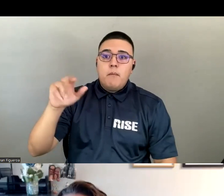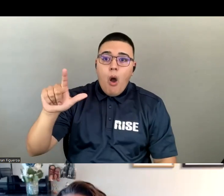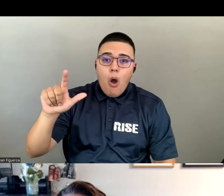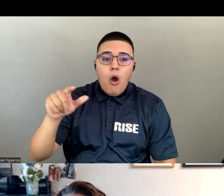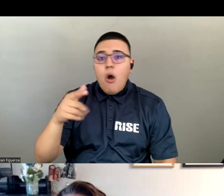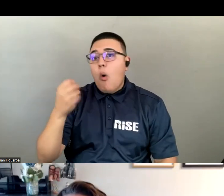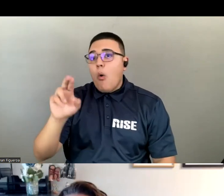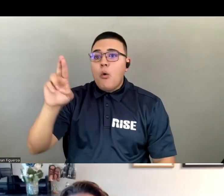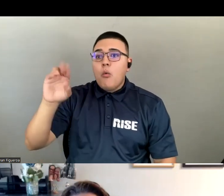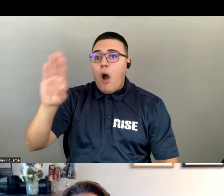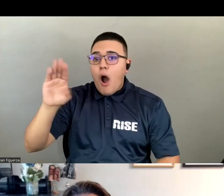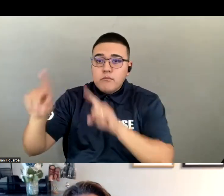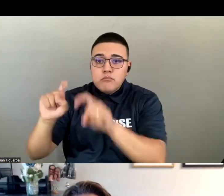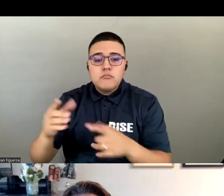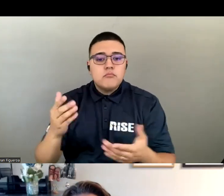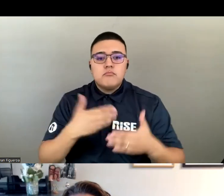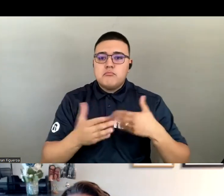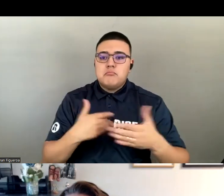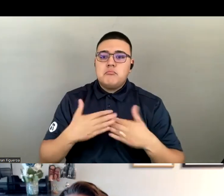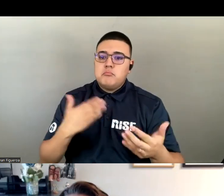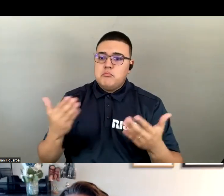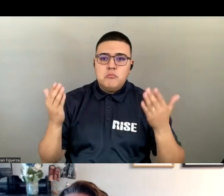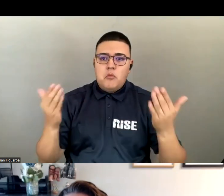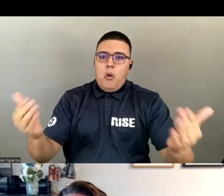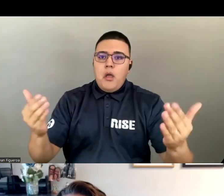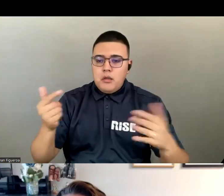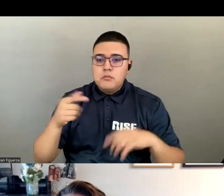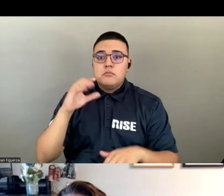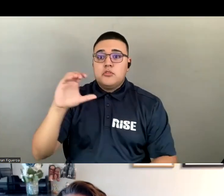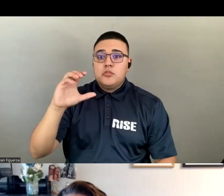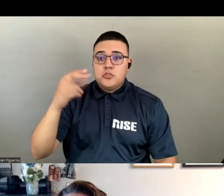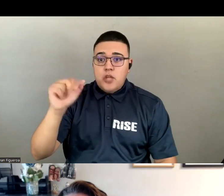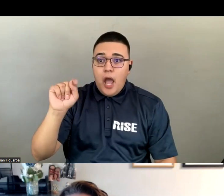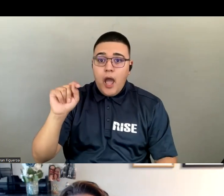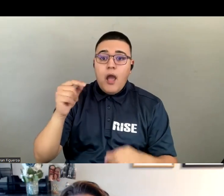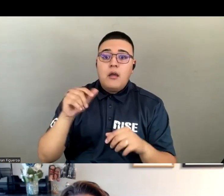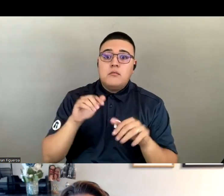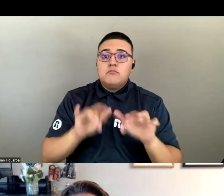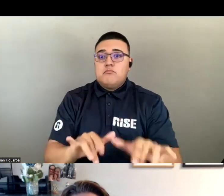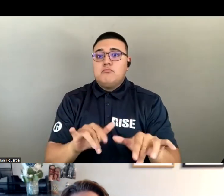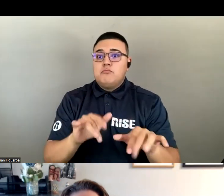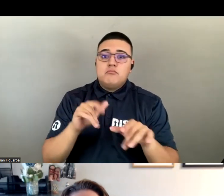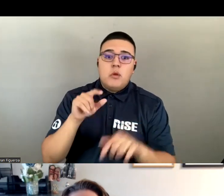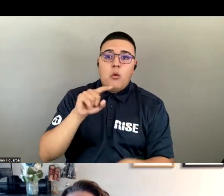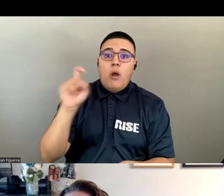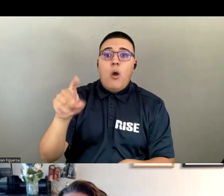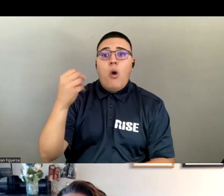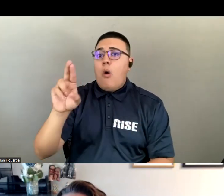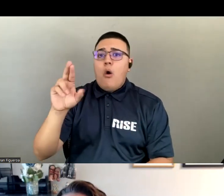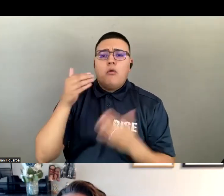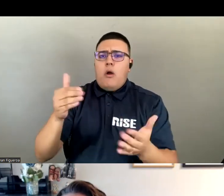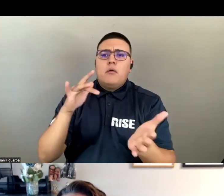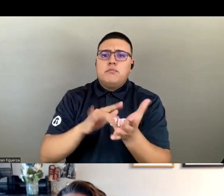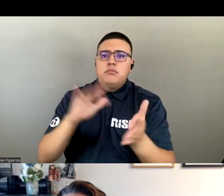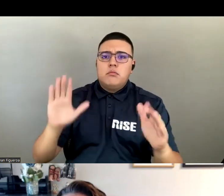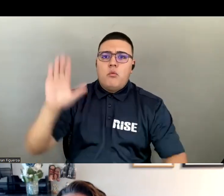to go through the ones that are already here in the chat, but if there are any other questions, you can feel free to add them to the chat or raise your hand and we'll call